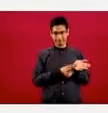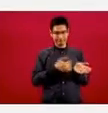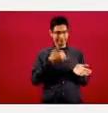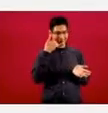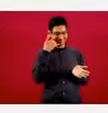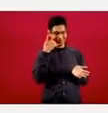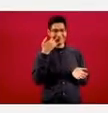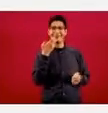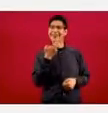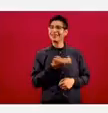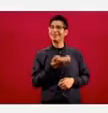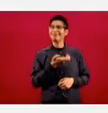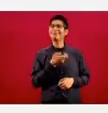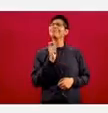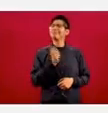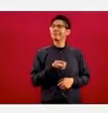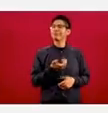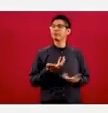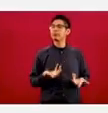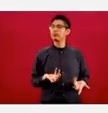require further